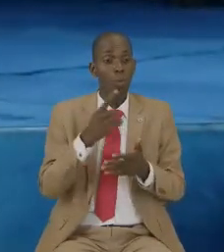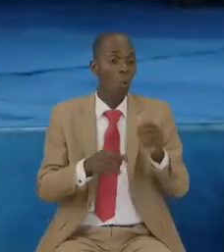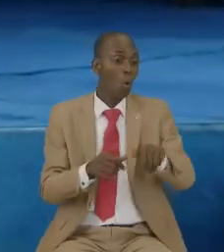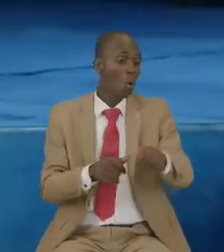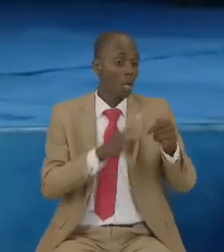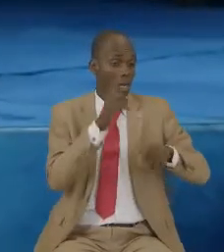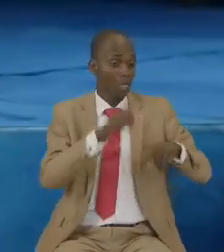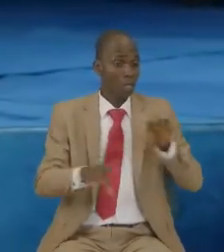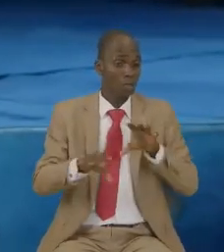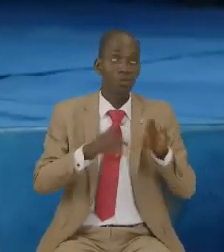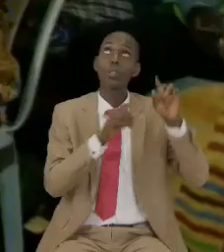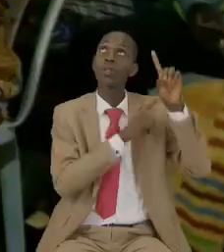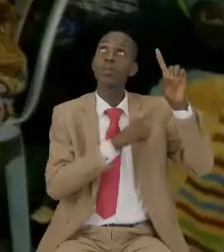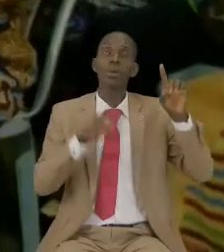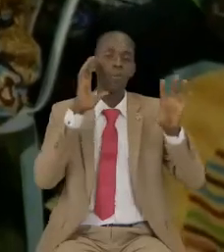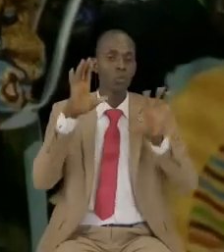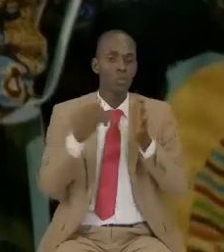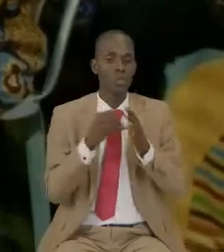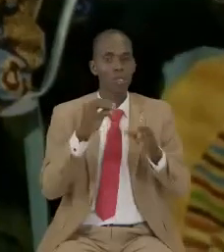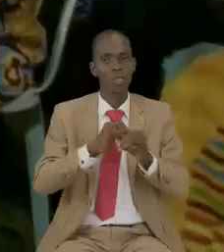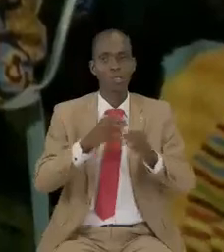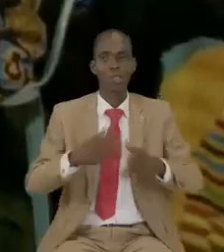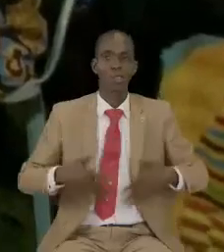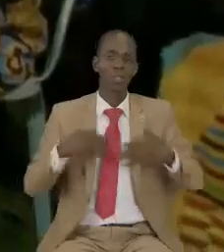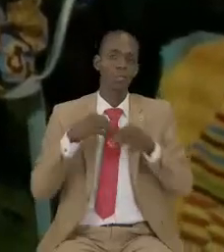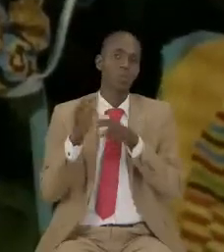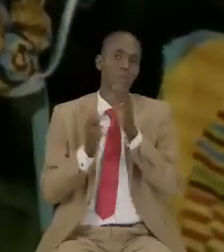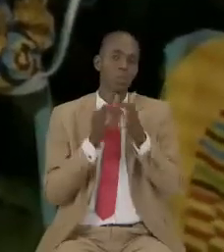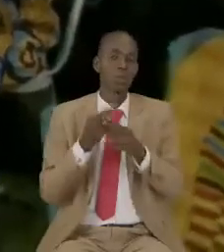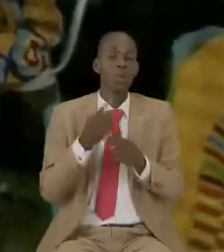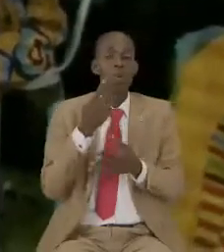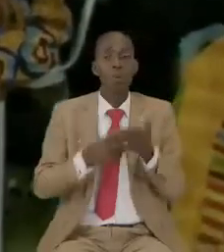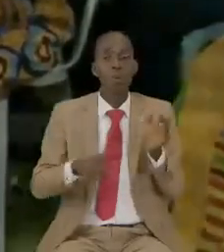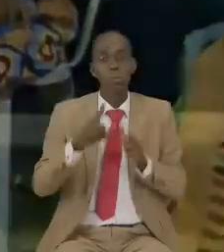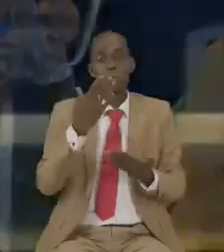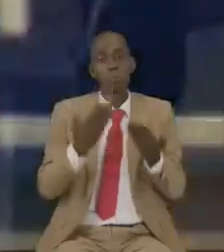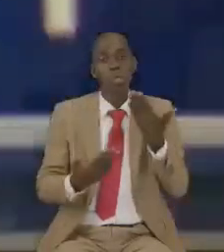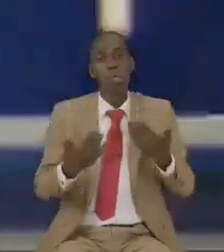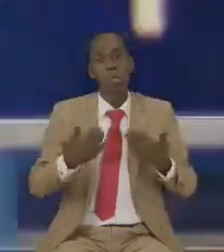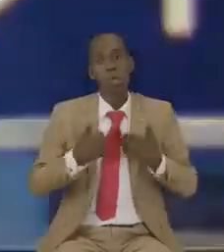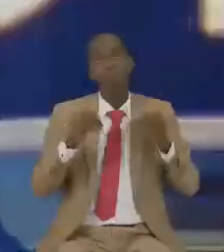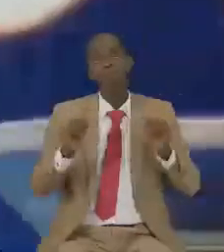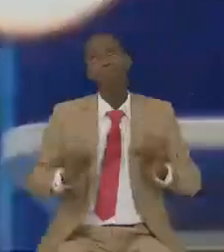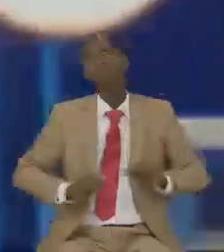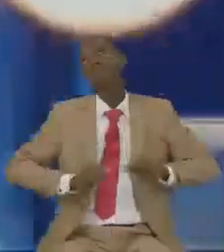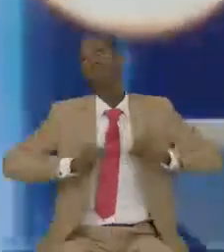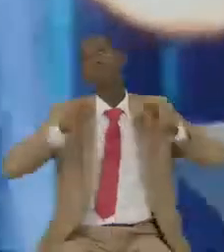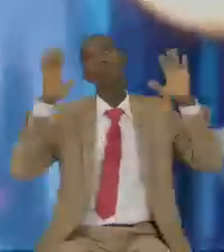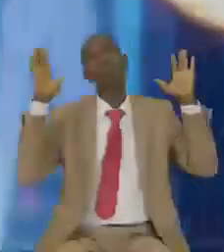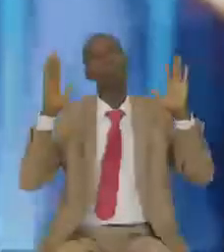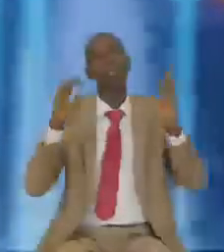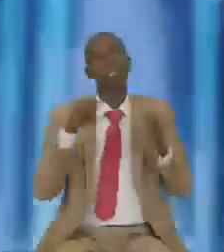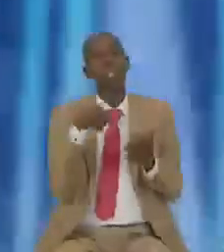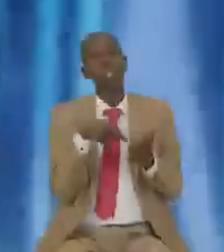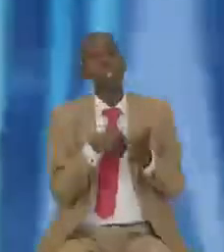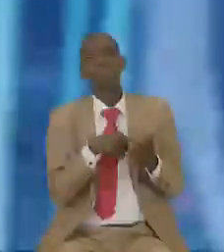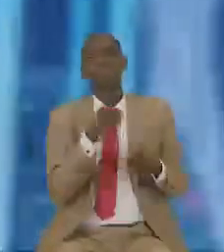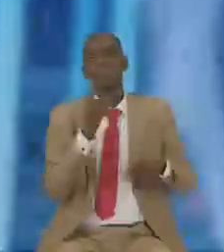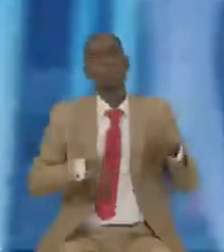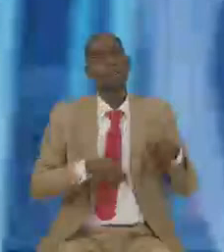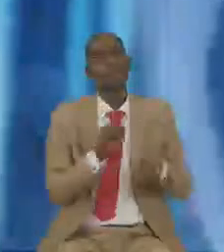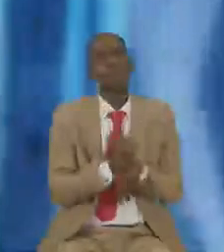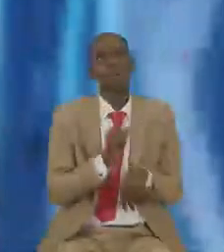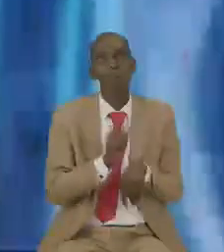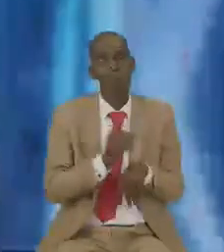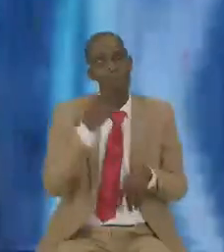will do it in your life. What you might have given up as if this will not work